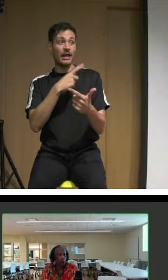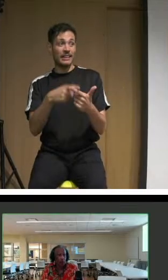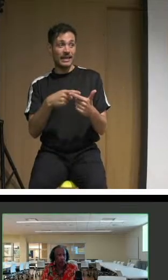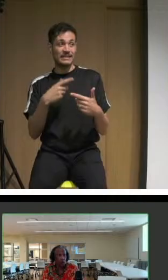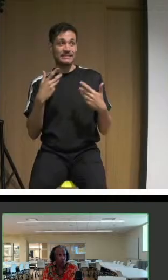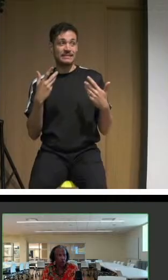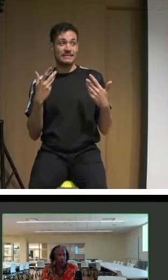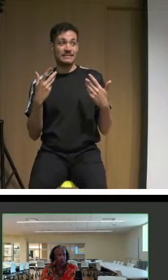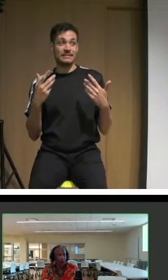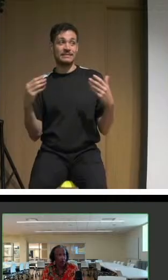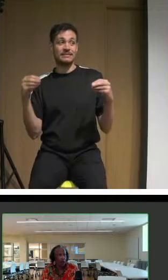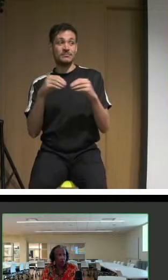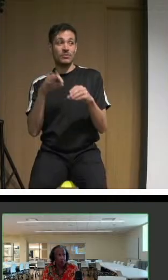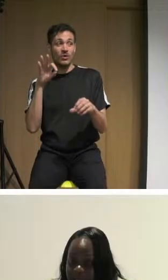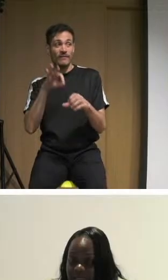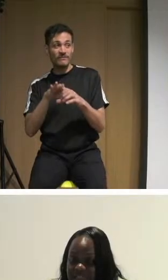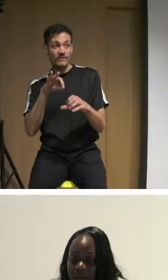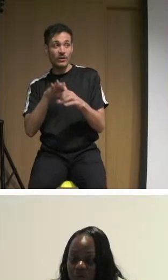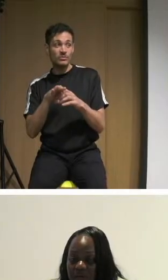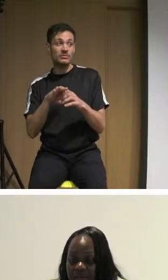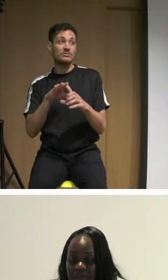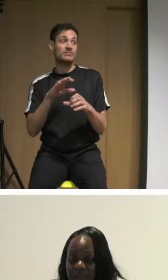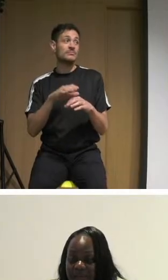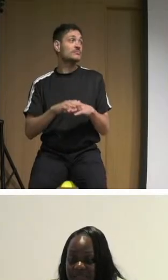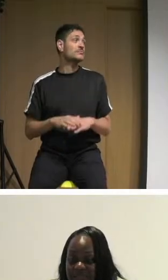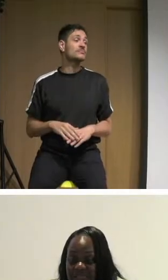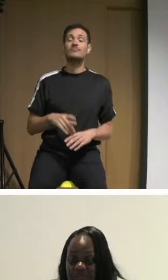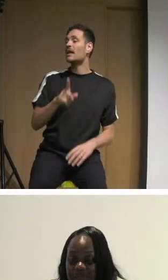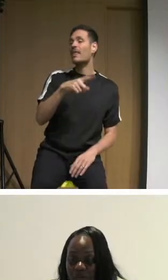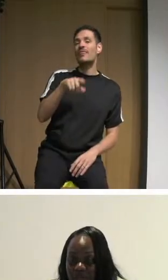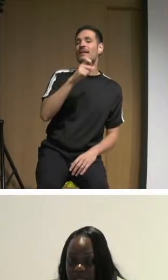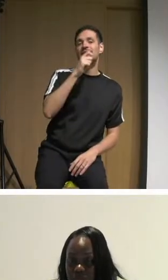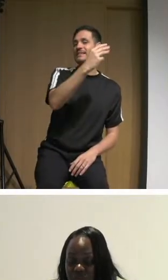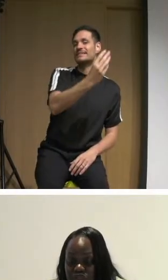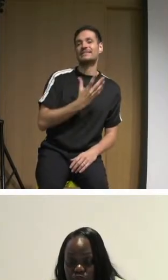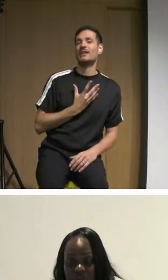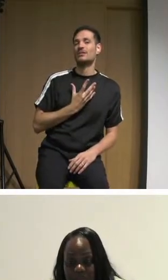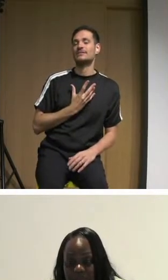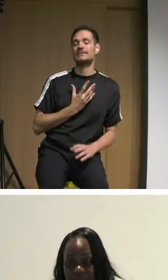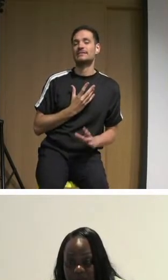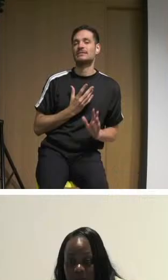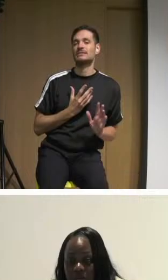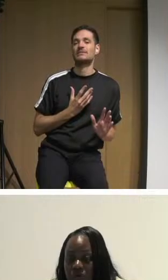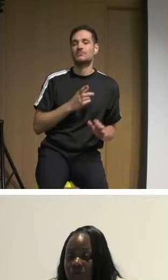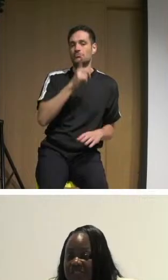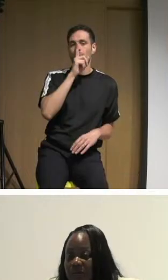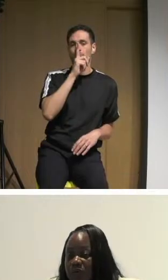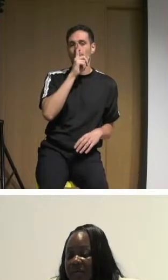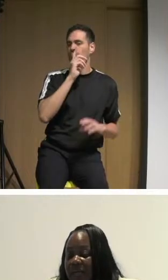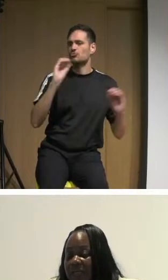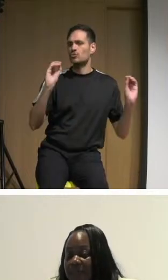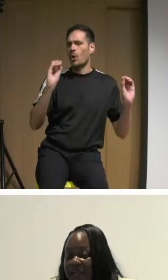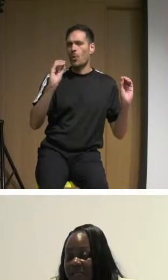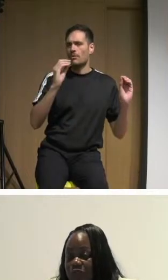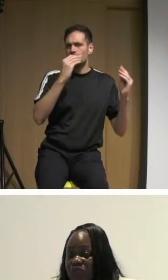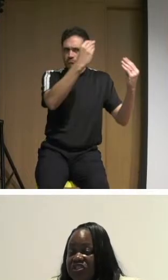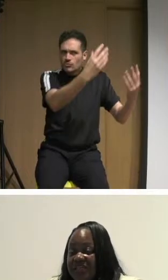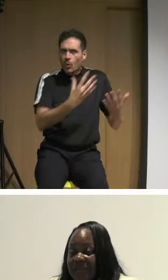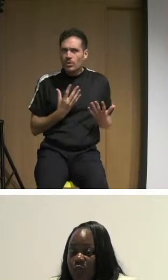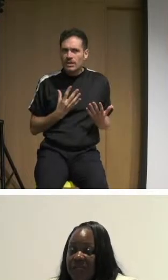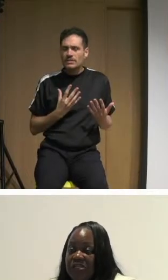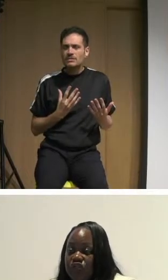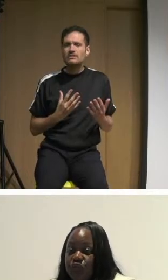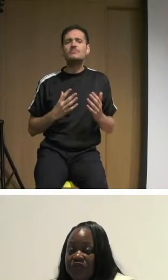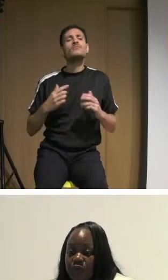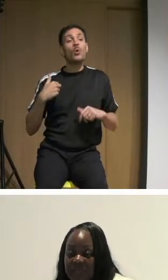taking further votes and They having did further not tell us that business- we're not in compliance. That has been our language. So I just want to be clear. No one said we're not in compliance. We just said